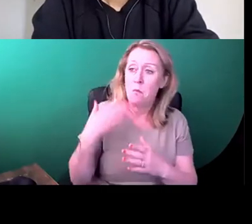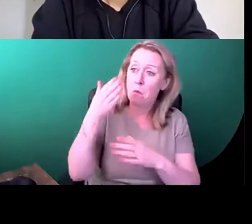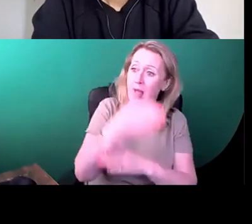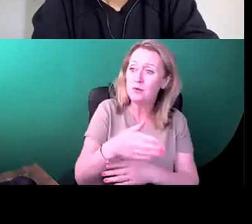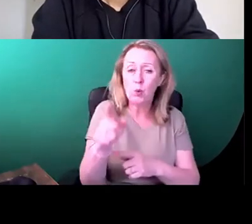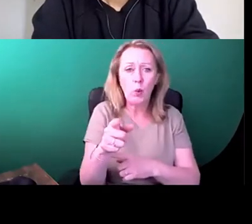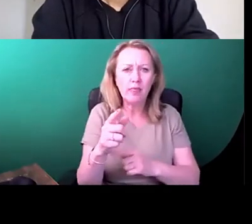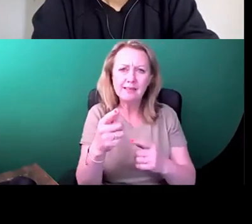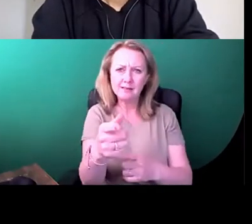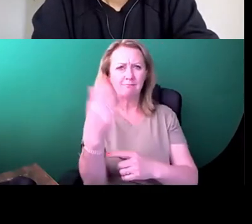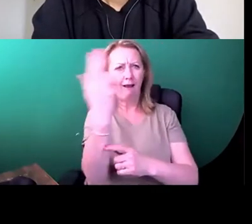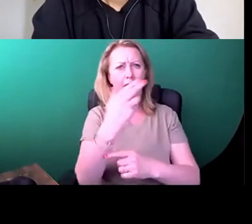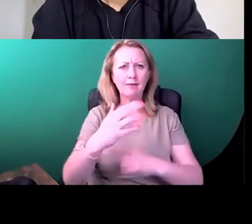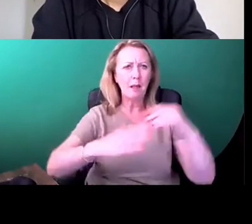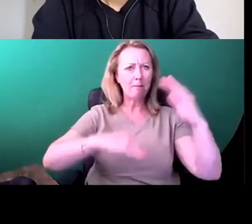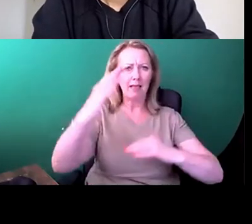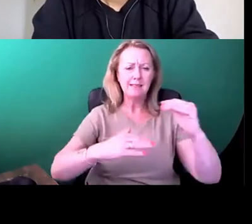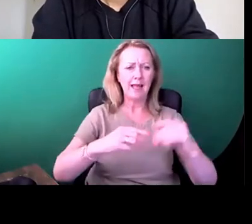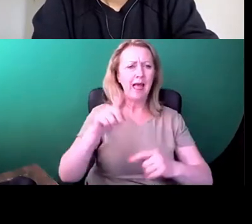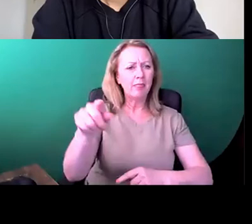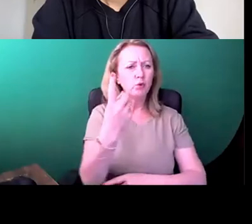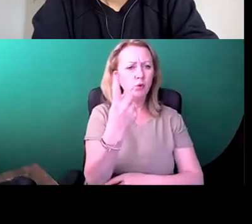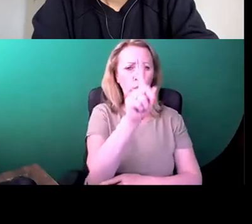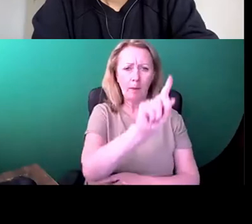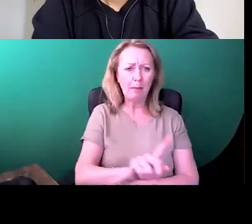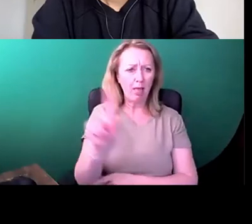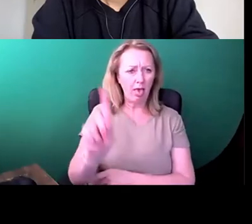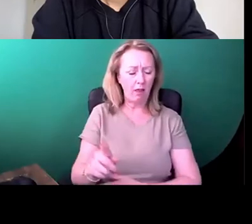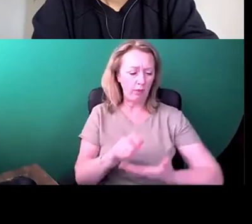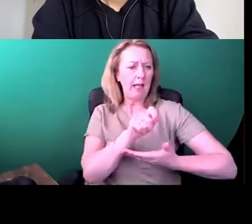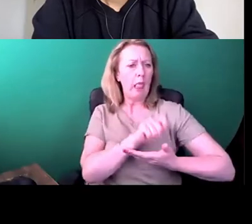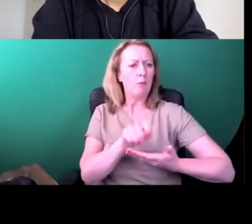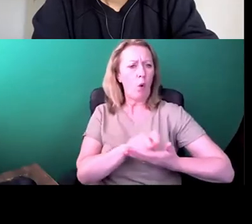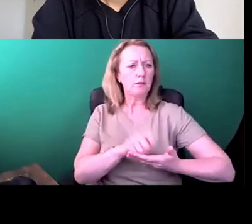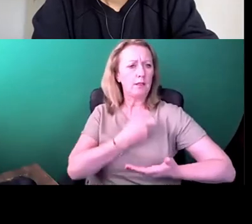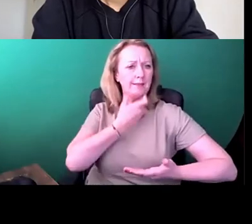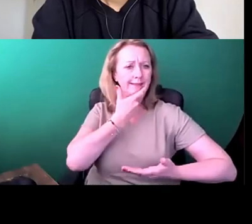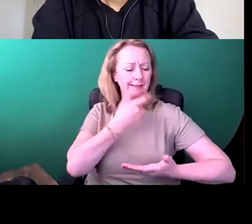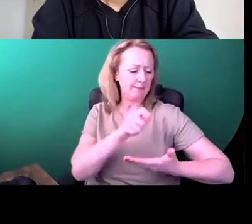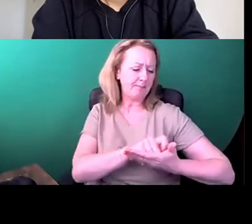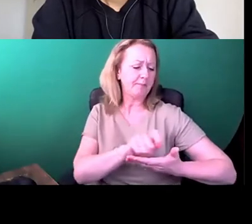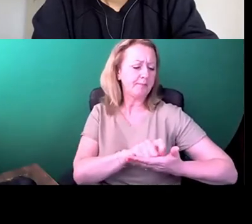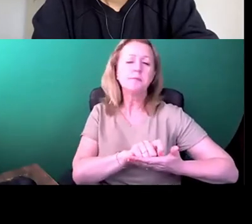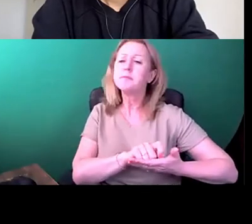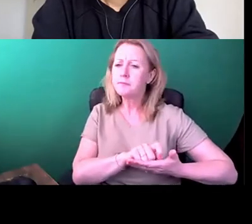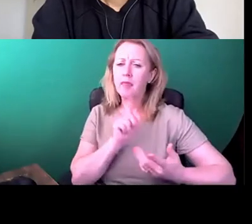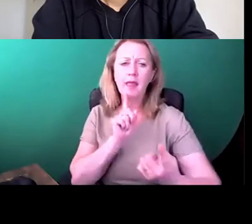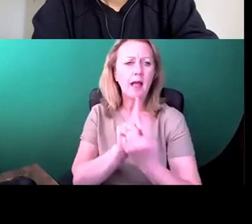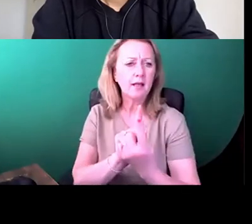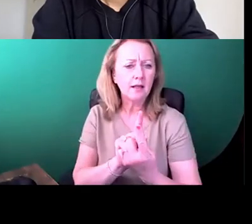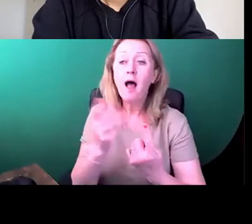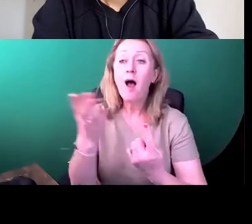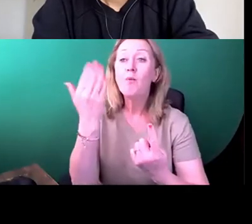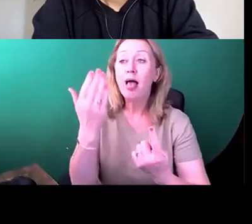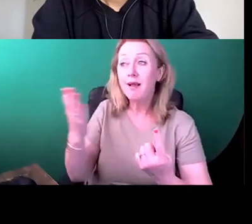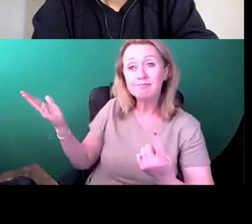and at the front of the building, there were two people with clipboards and smiles on their faces. They approached me. "Welcome to